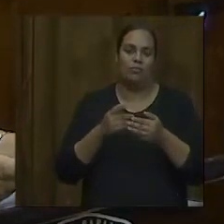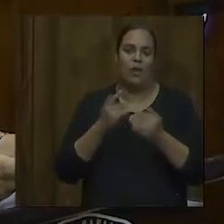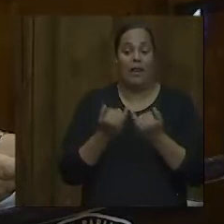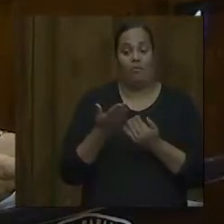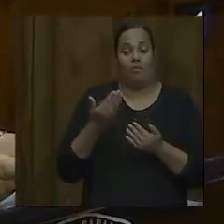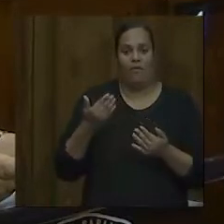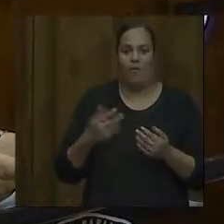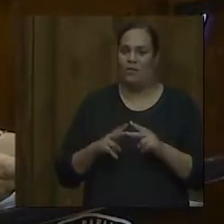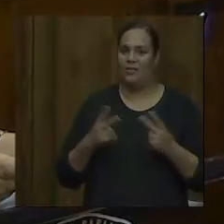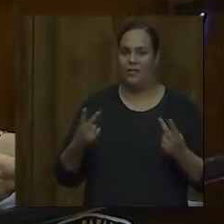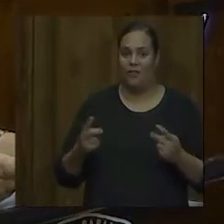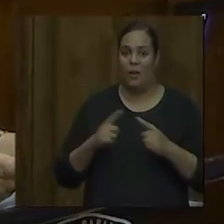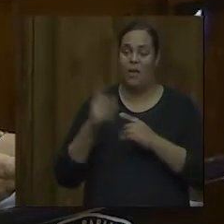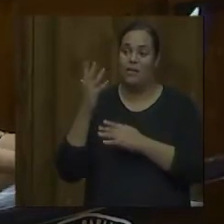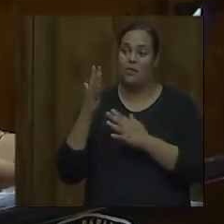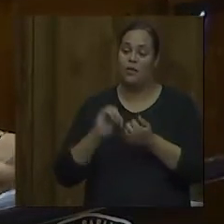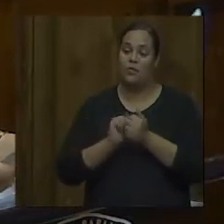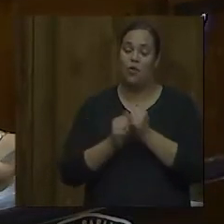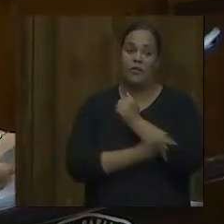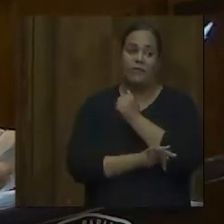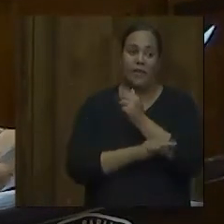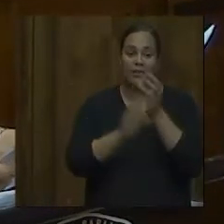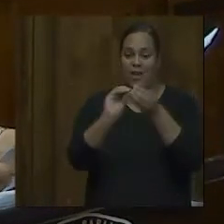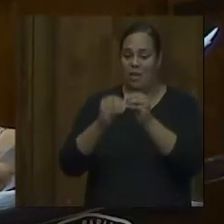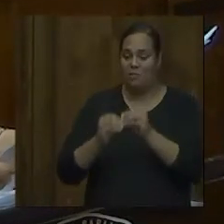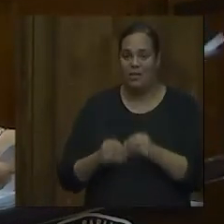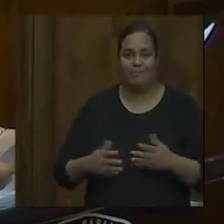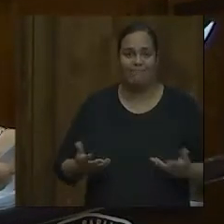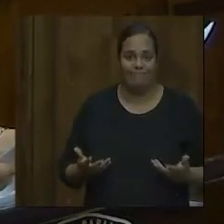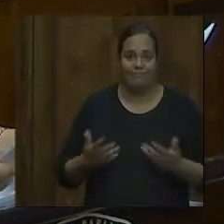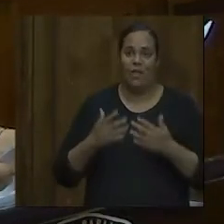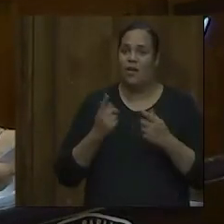were. Speaker, sport fields and the maintenance thereof falls under the ambit of either the relevant